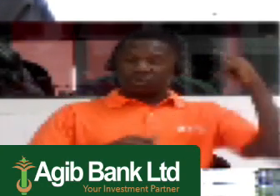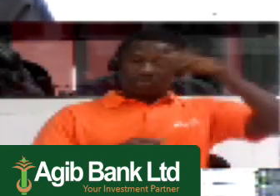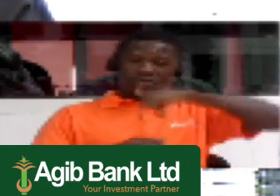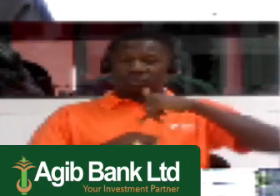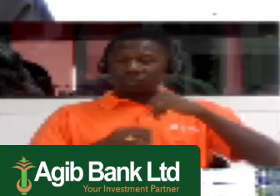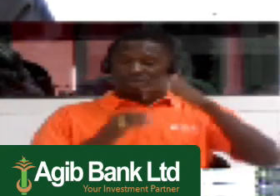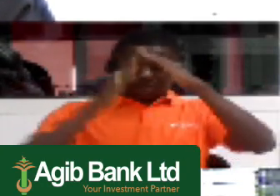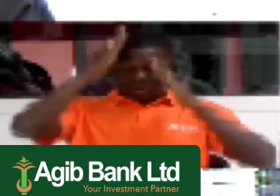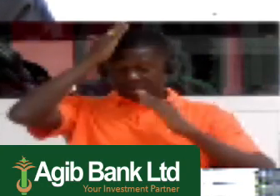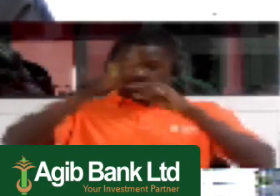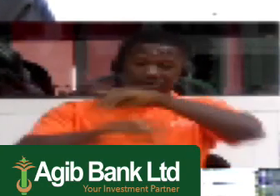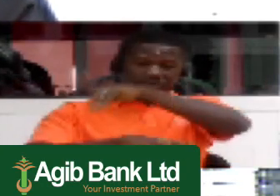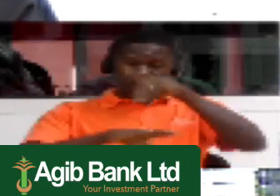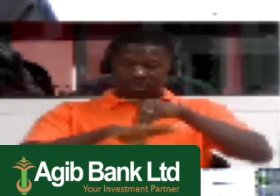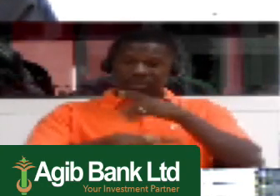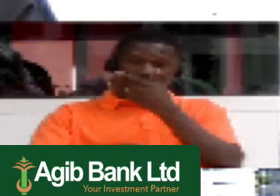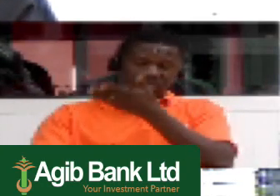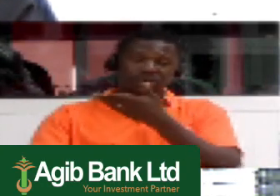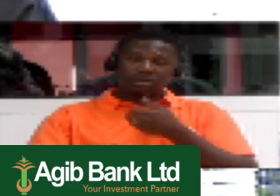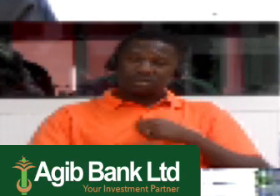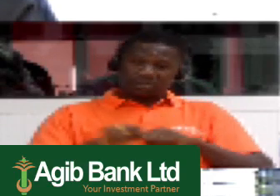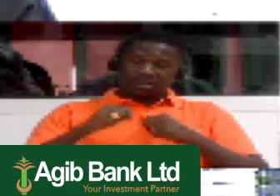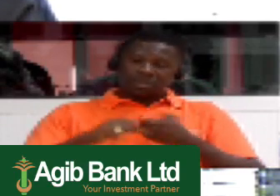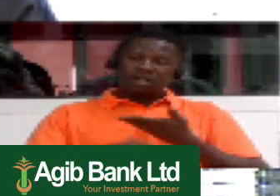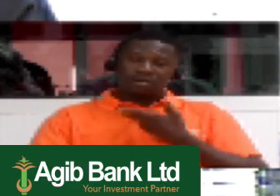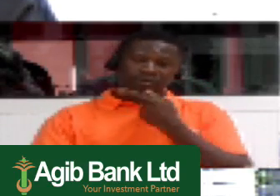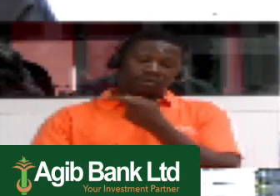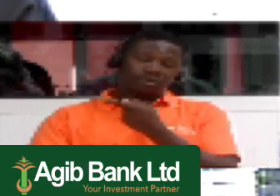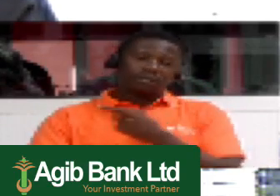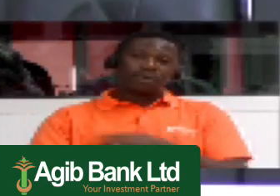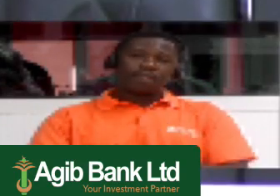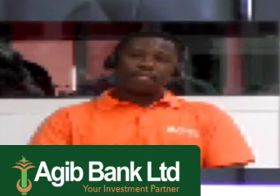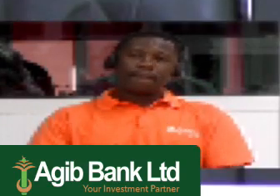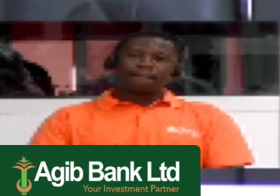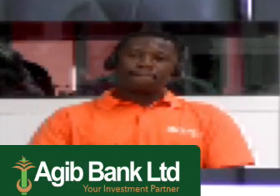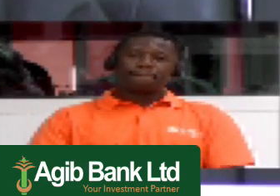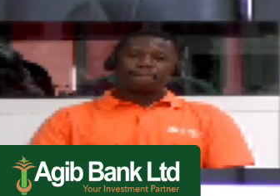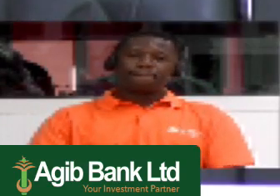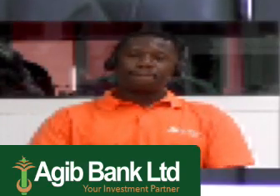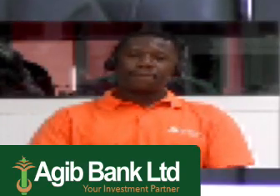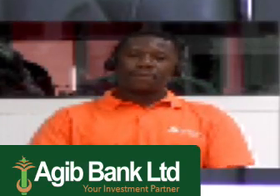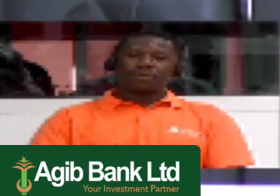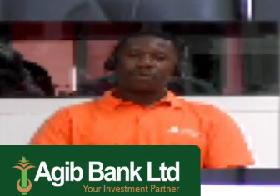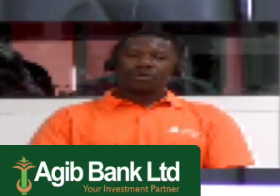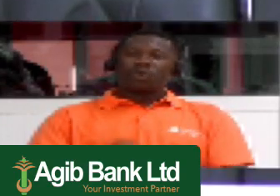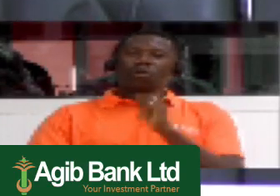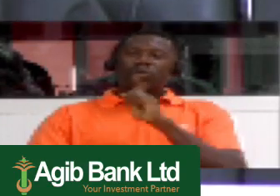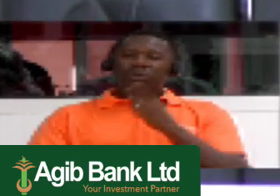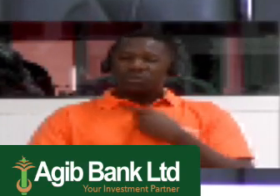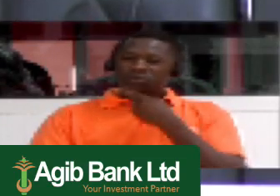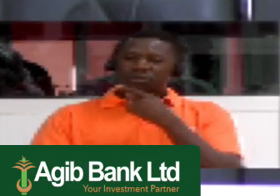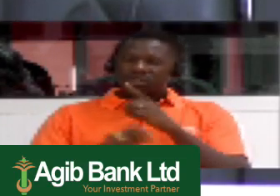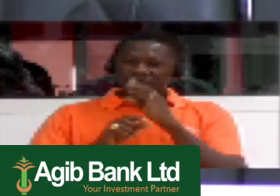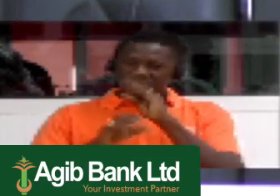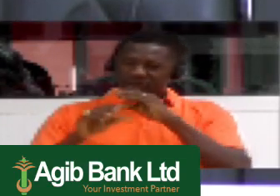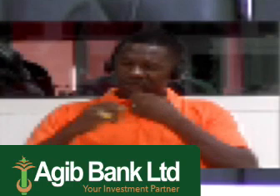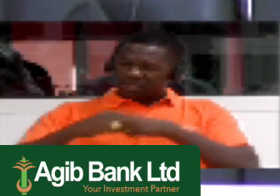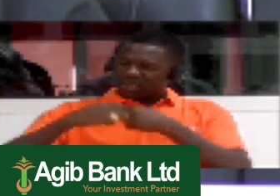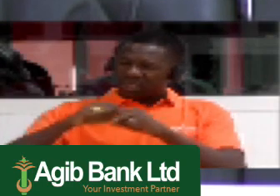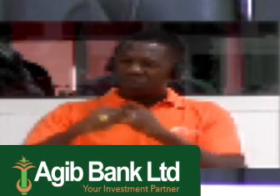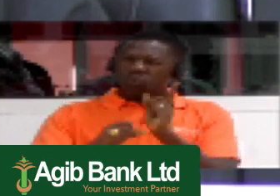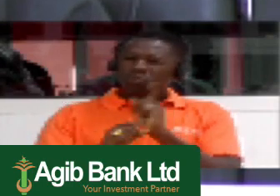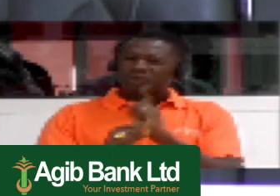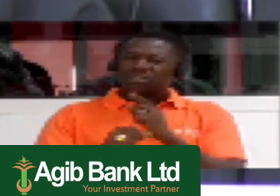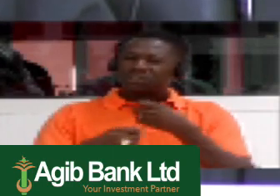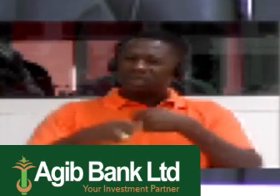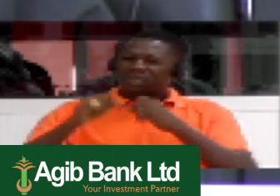Barracks. And what were you being trained in this? Various trainings that you attended. Ako ike karan ni munim munela